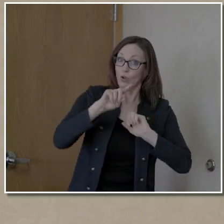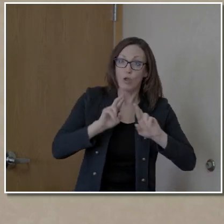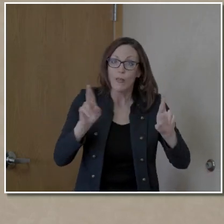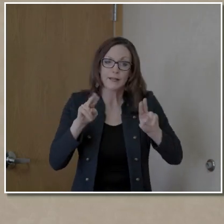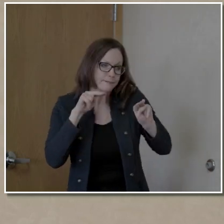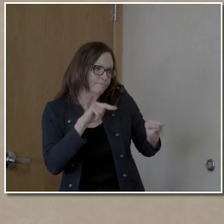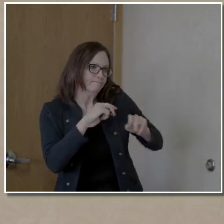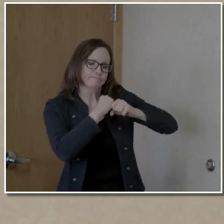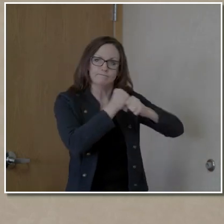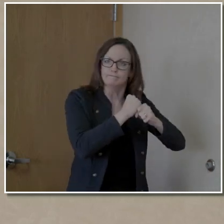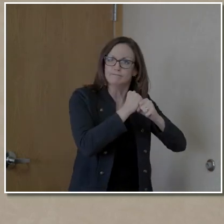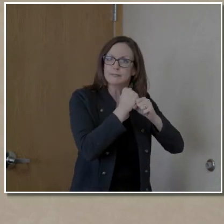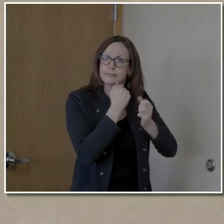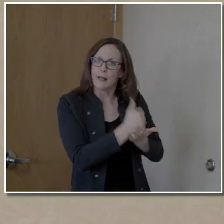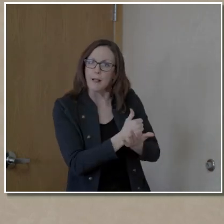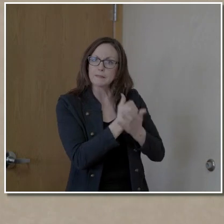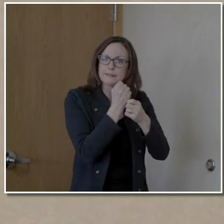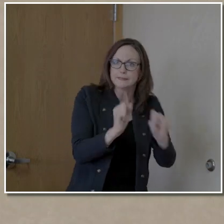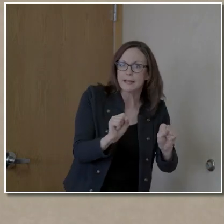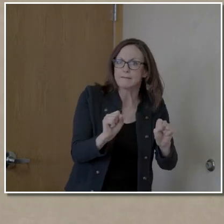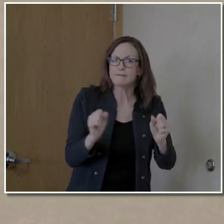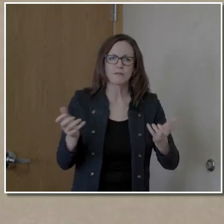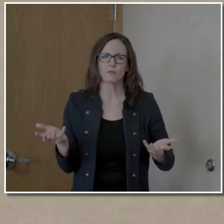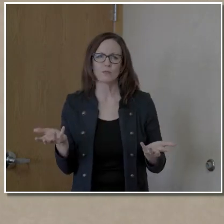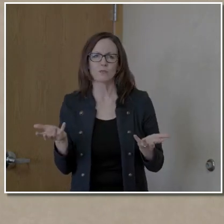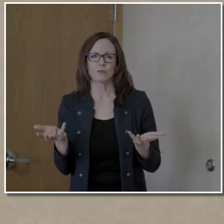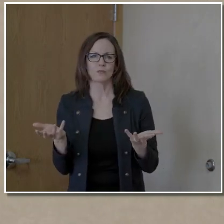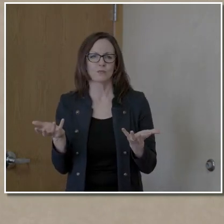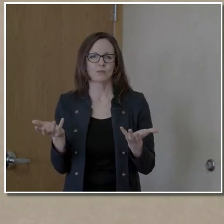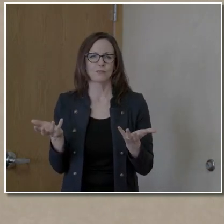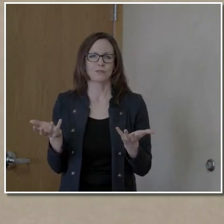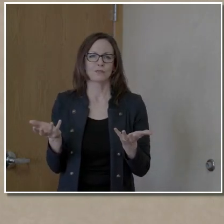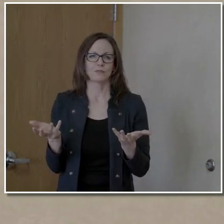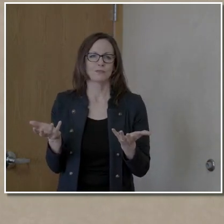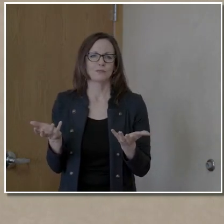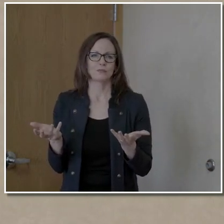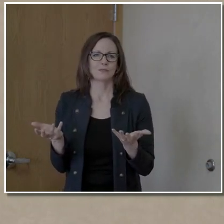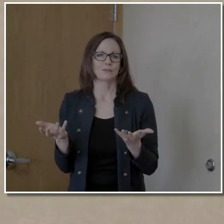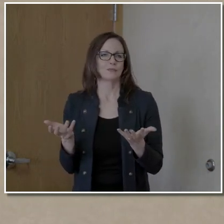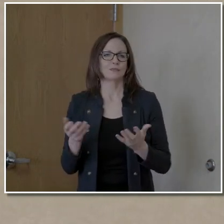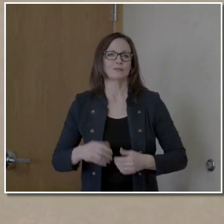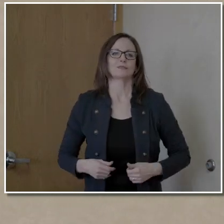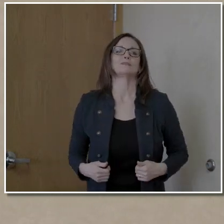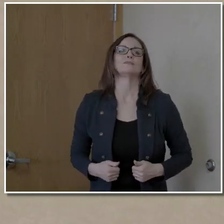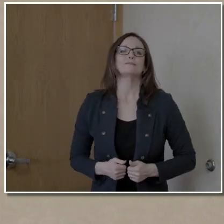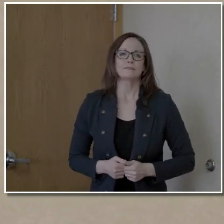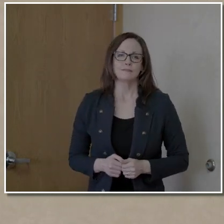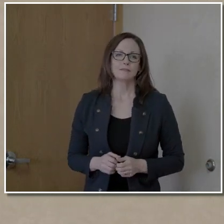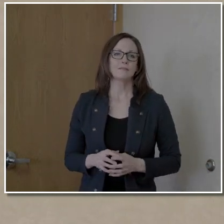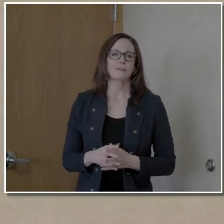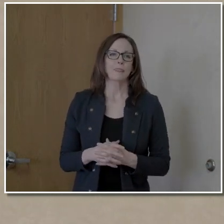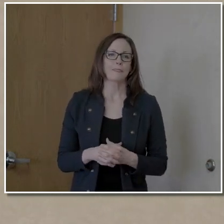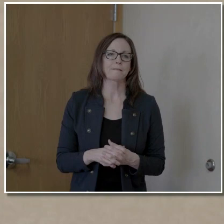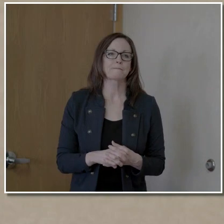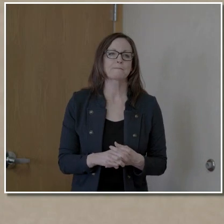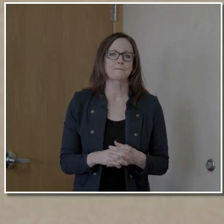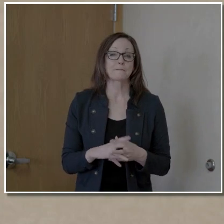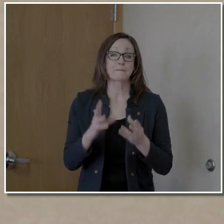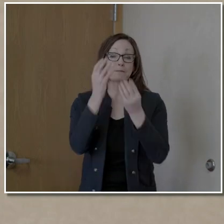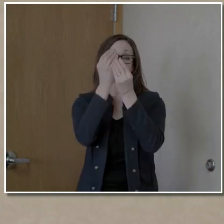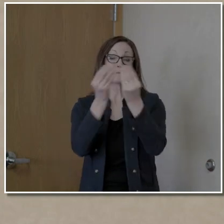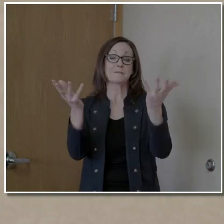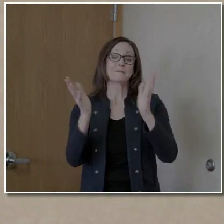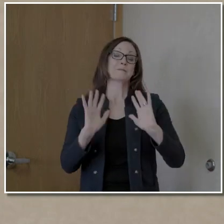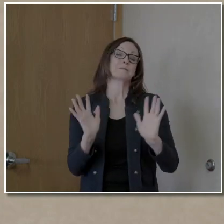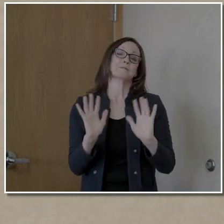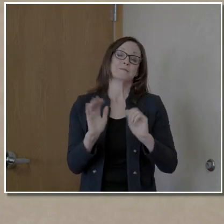the National Guard have been very low. In fact, we've had, of the handful that we have had, the majority